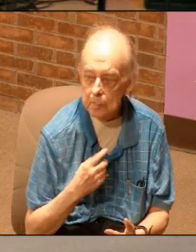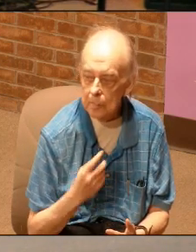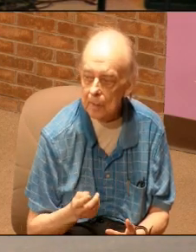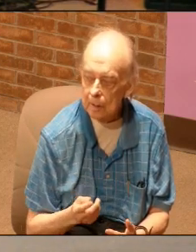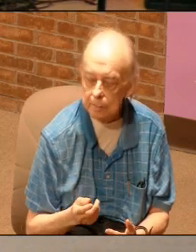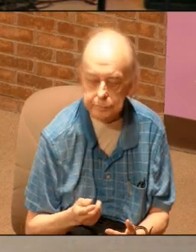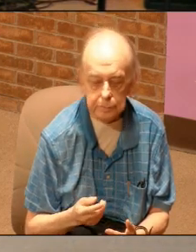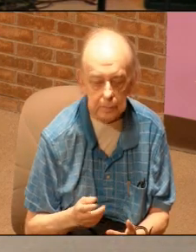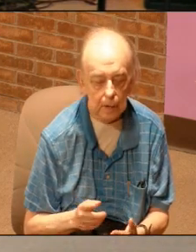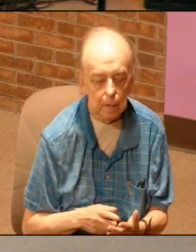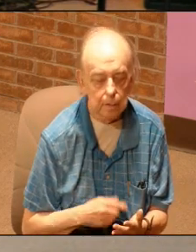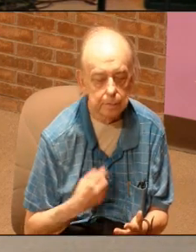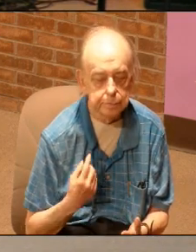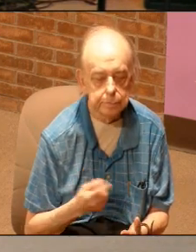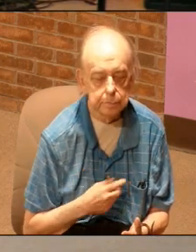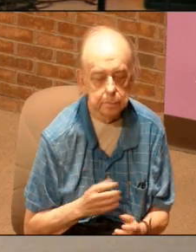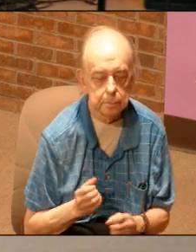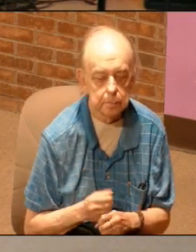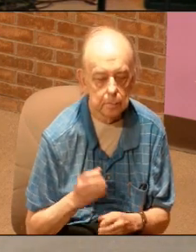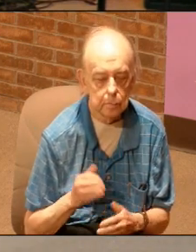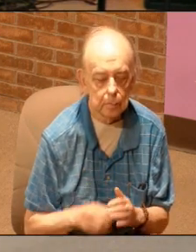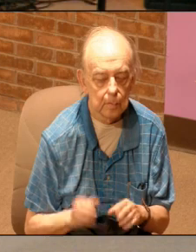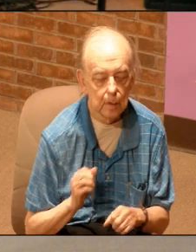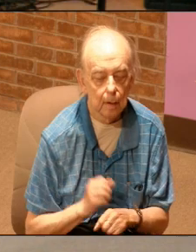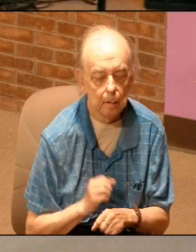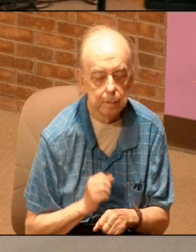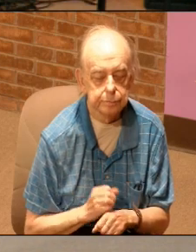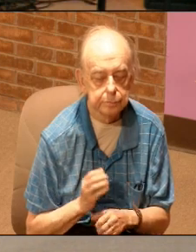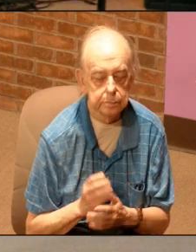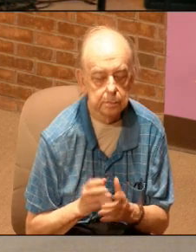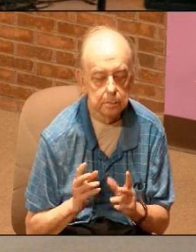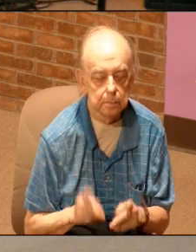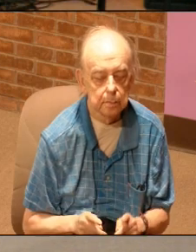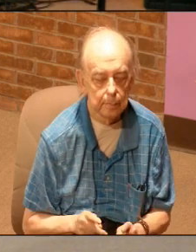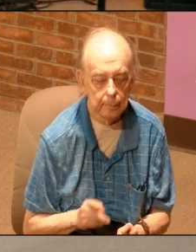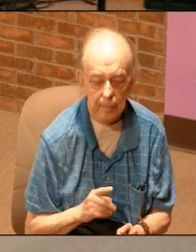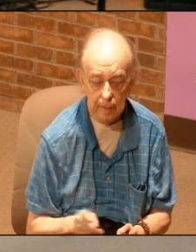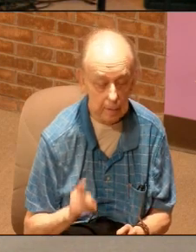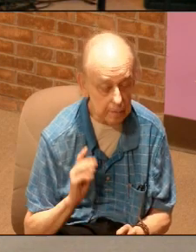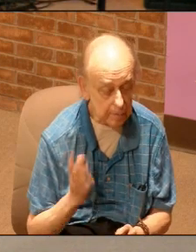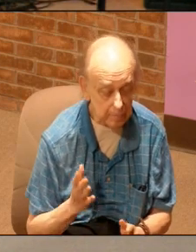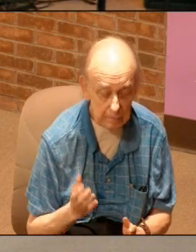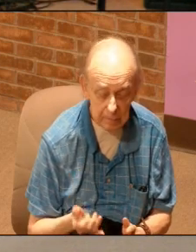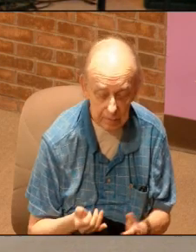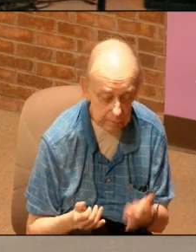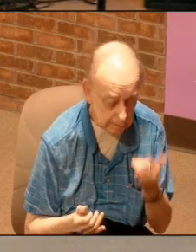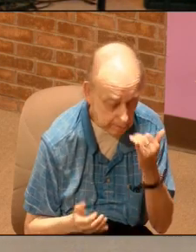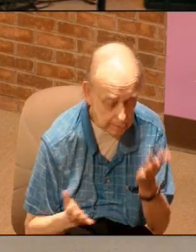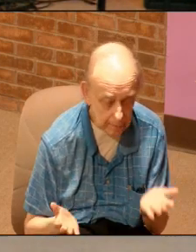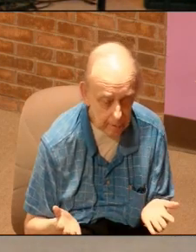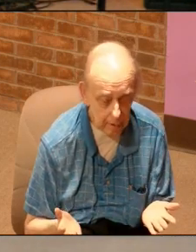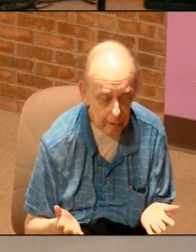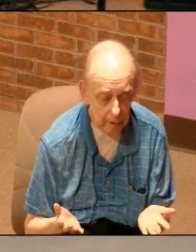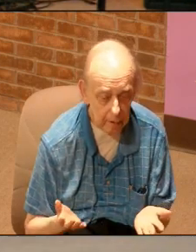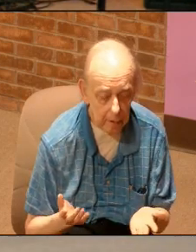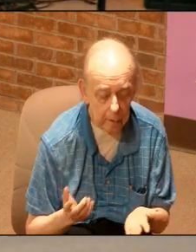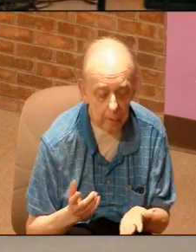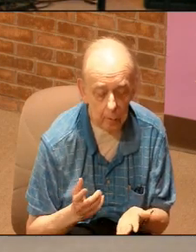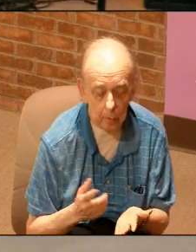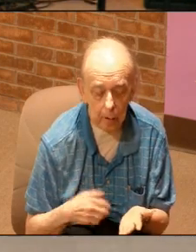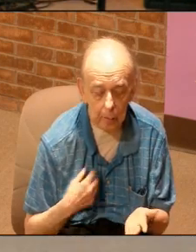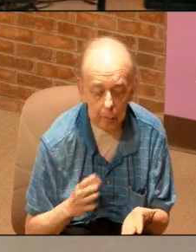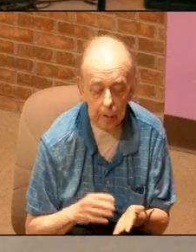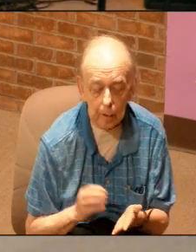is this, that sometimes when we get into these habits, somebody may think that they're crazy, they're stupid, they're whatever. But what we find